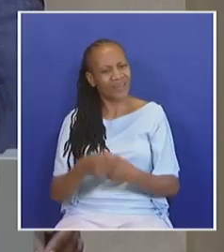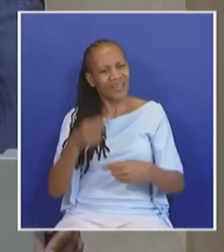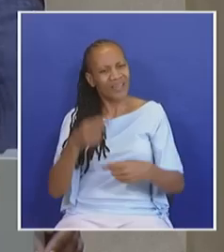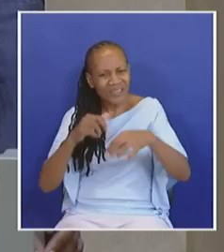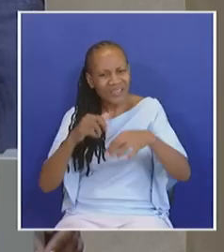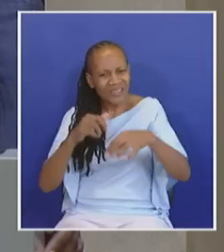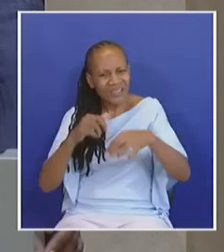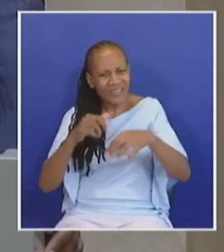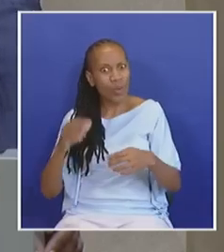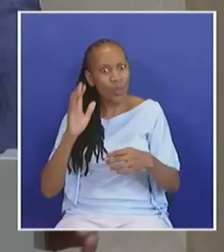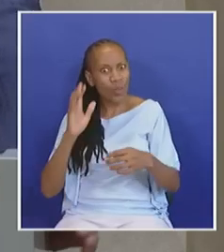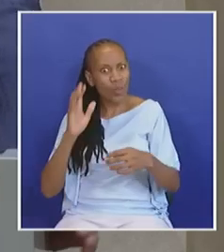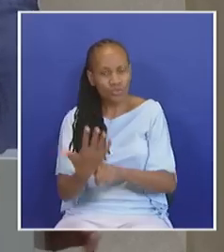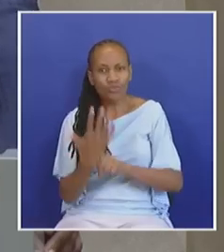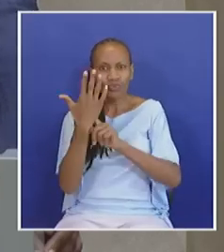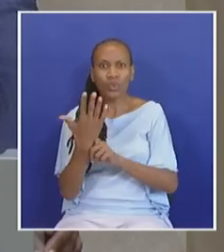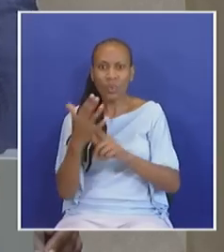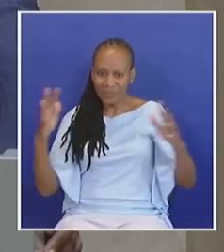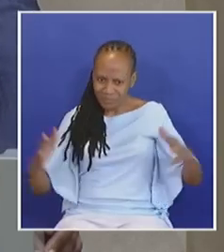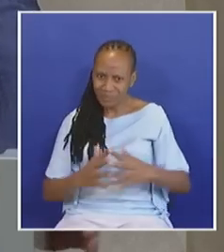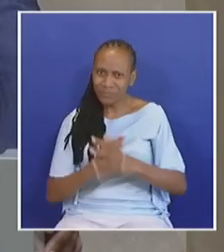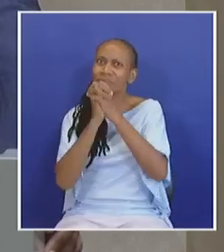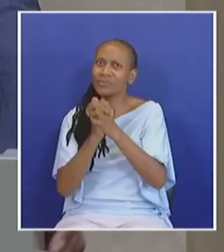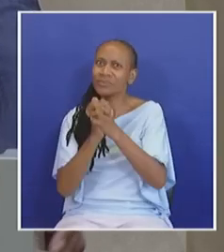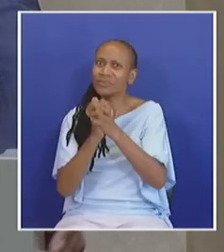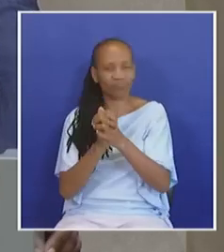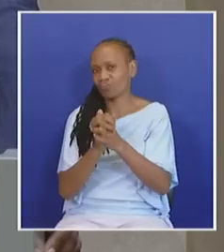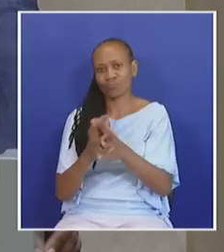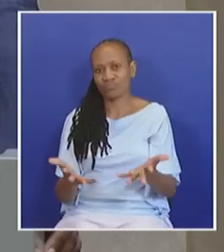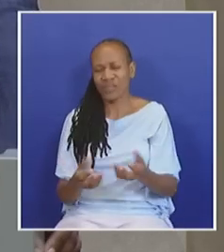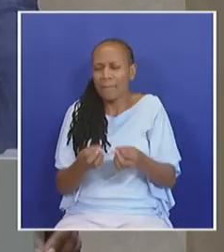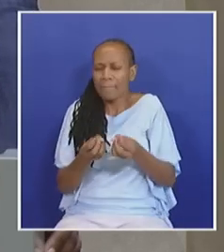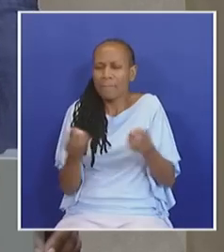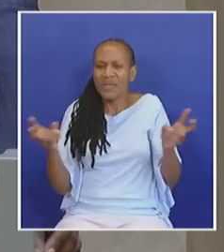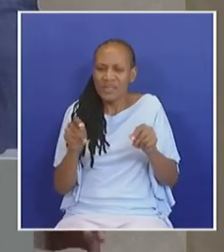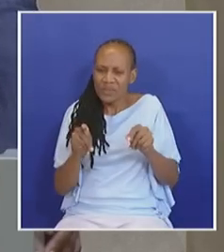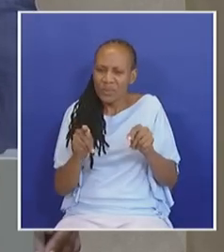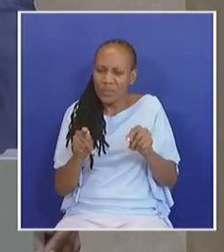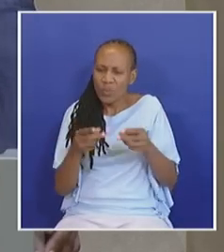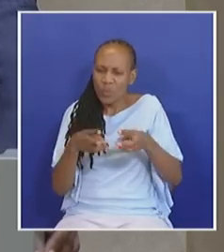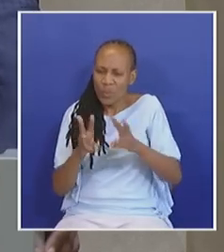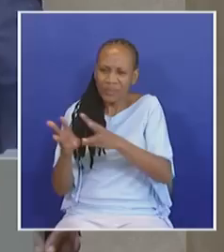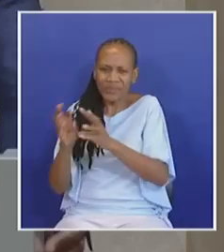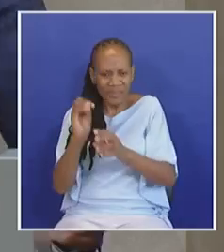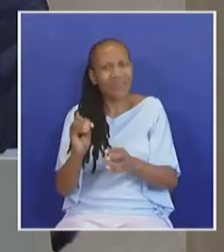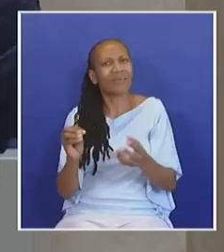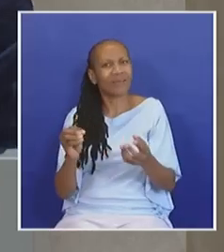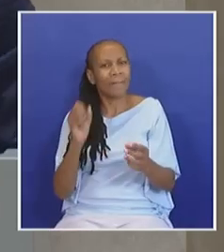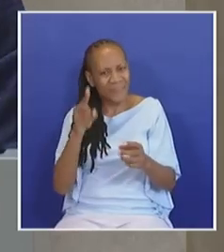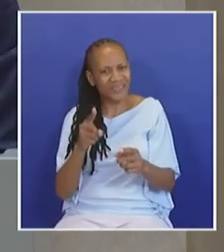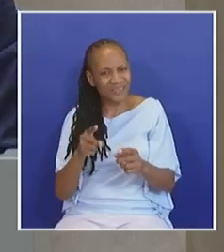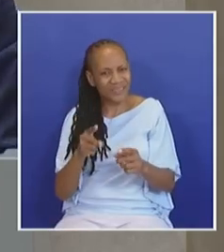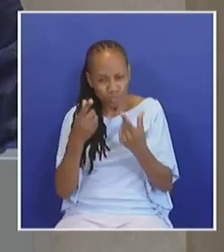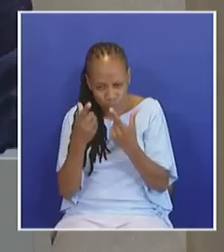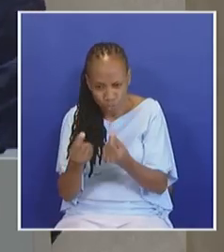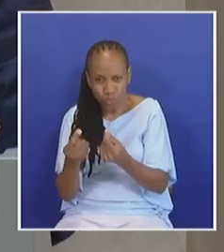of society we need to collectively build. There are many ways of addressing genuine student challenges without resorting